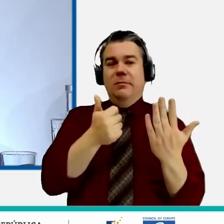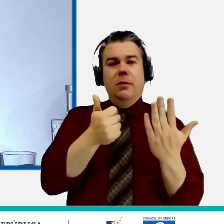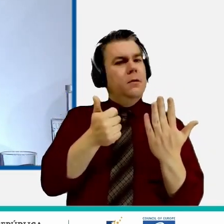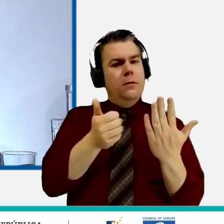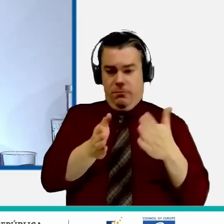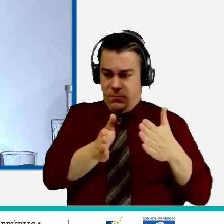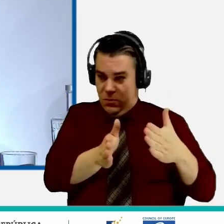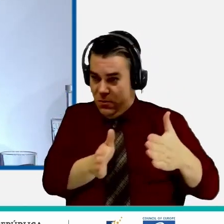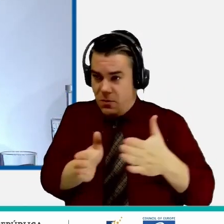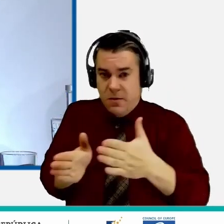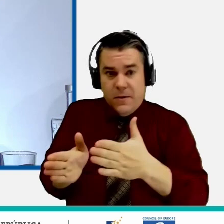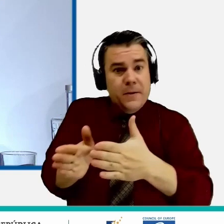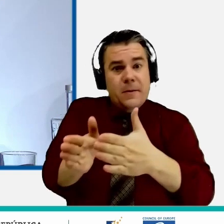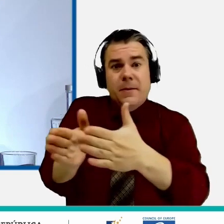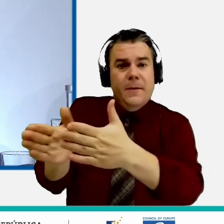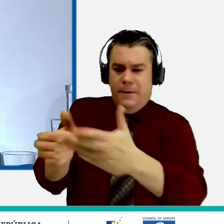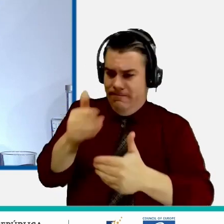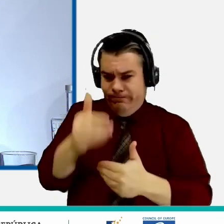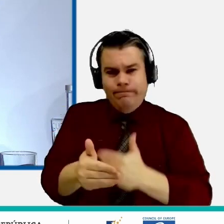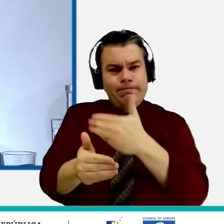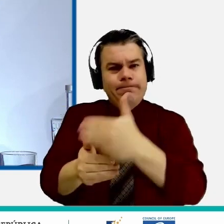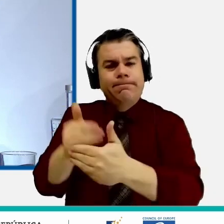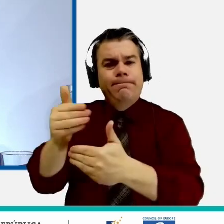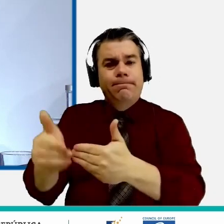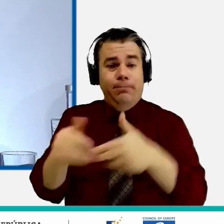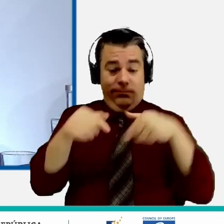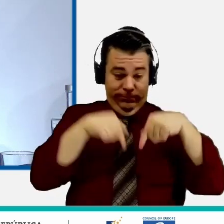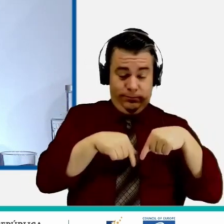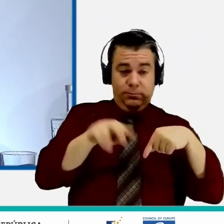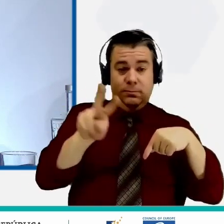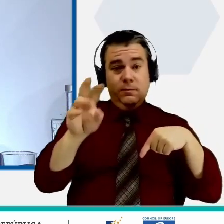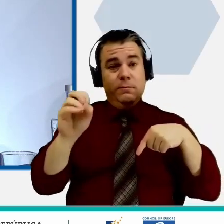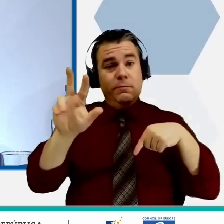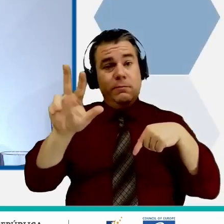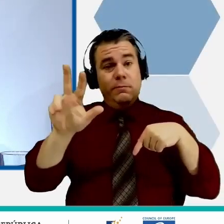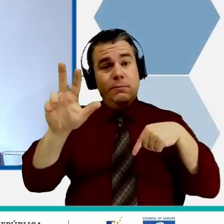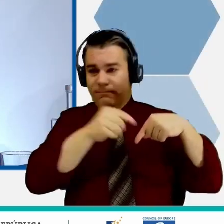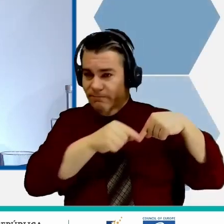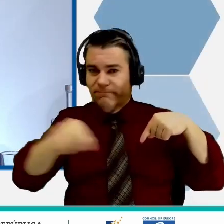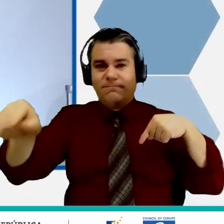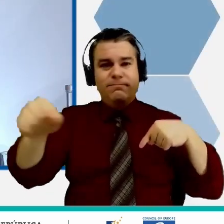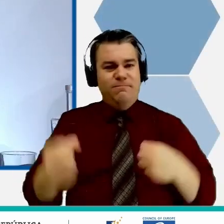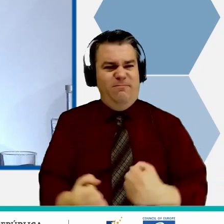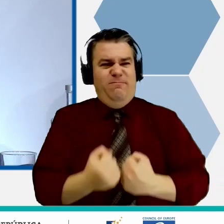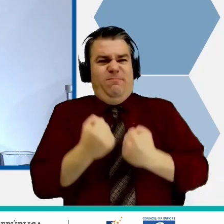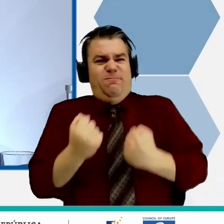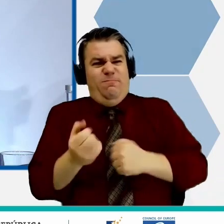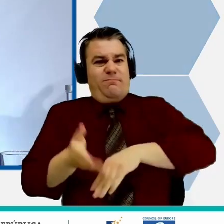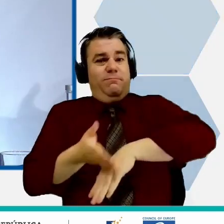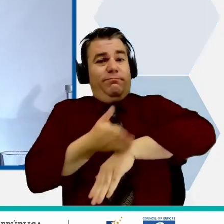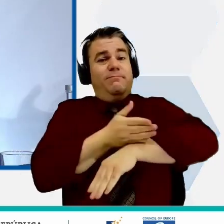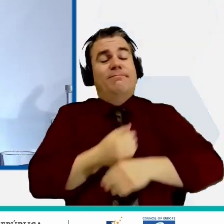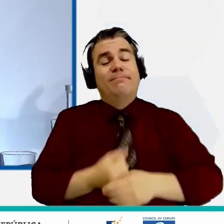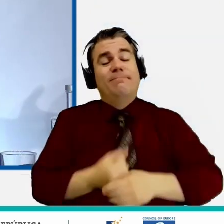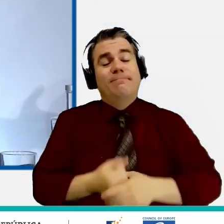roadmap between now and 2030 for a more resilient region. We have also